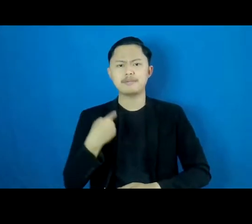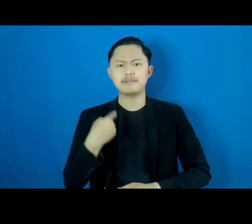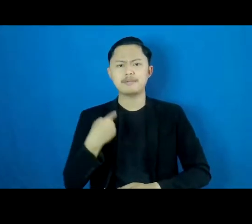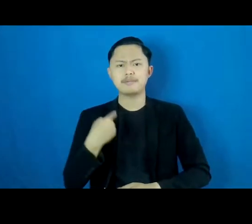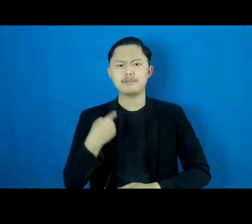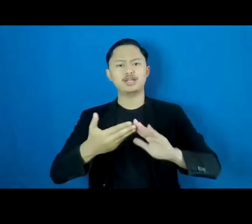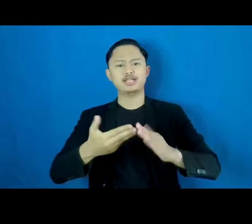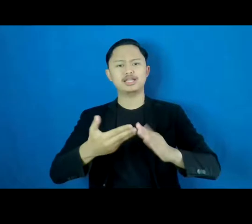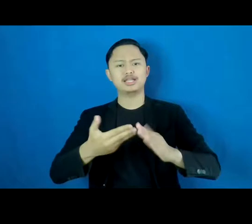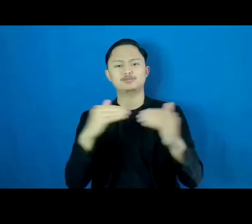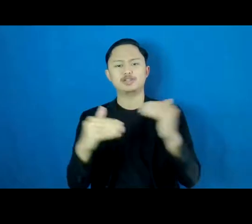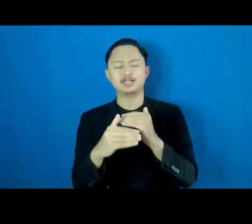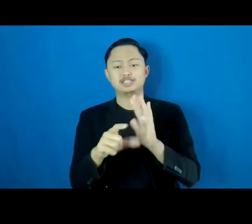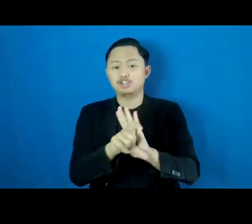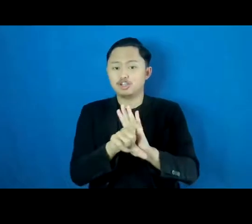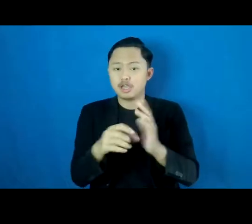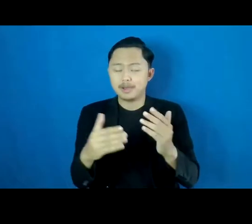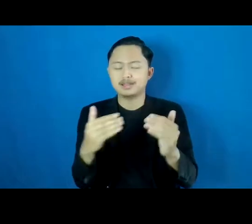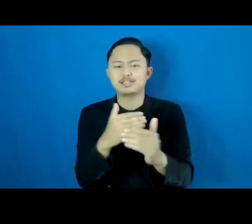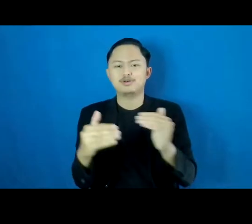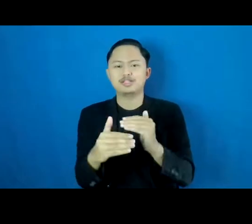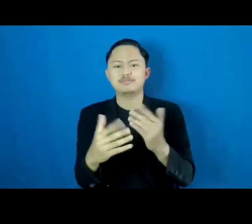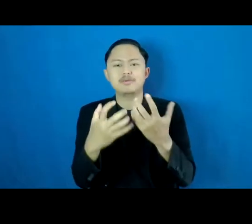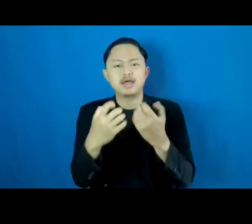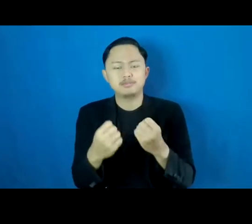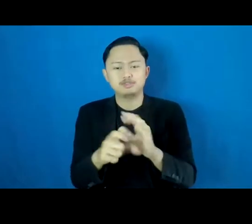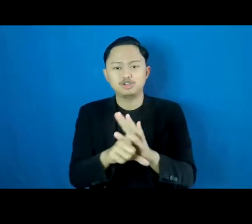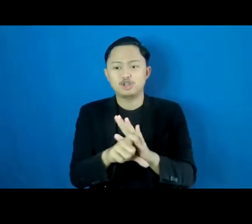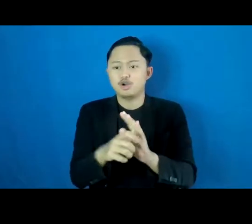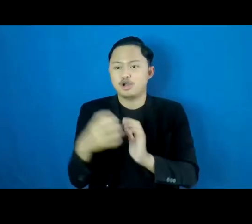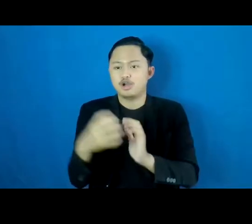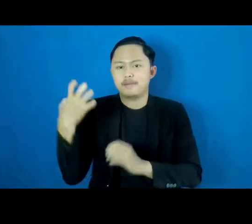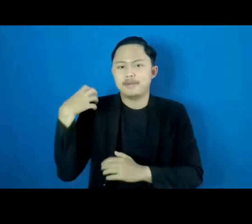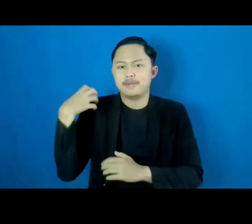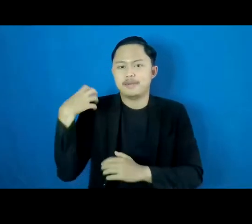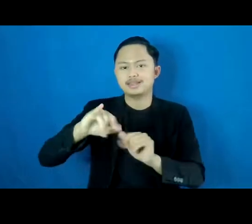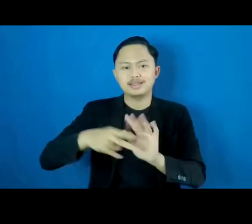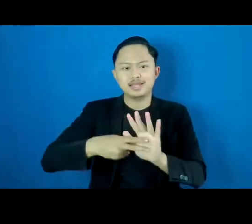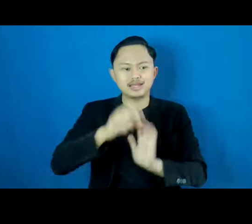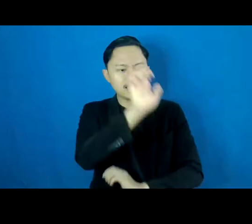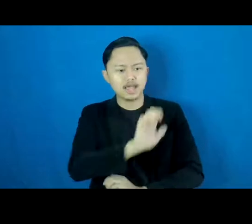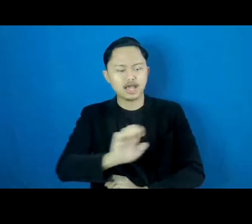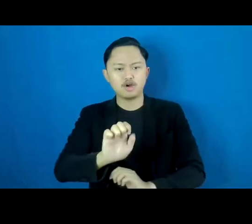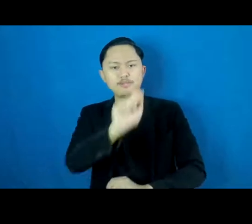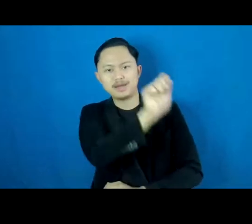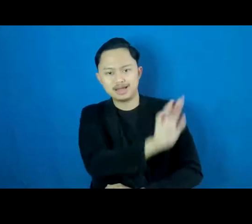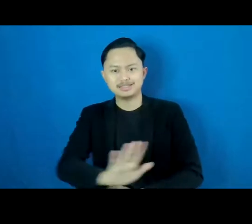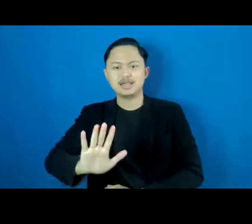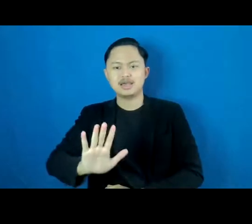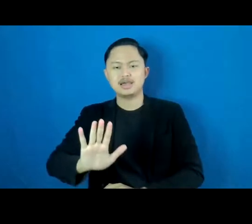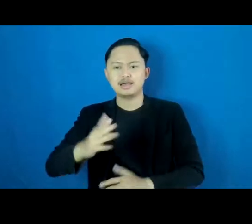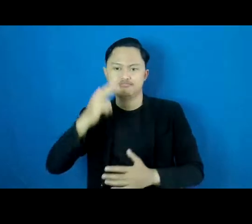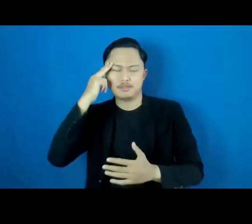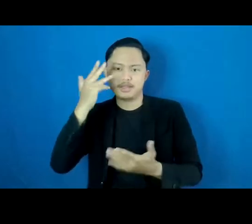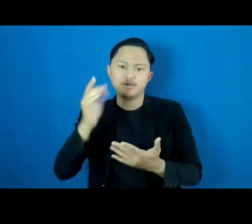on the public transport world. So cities like in Latin America, Europe, also Asia, then we are part of the gang